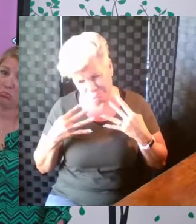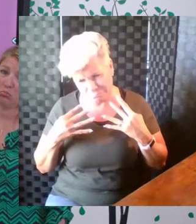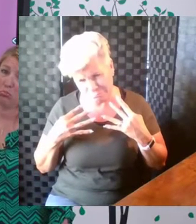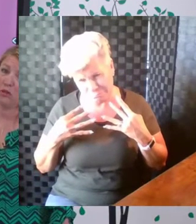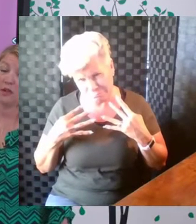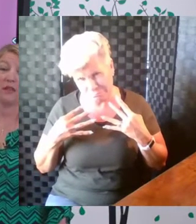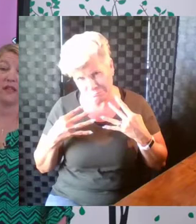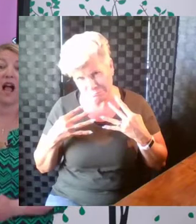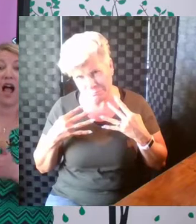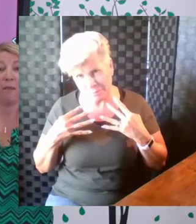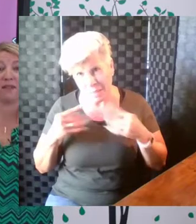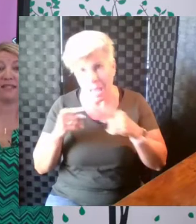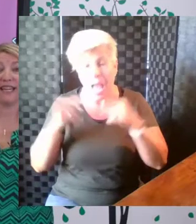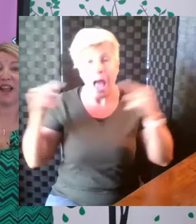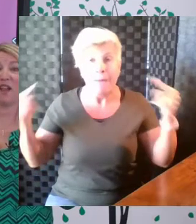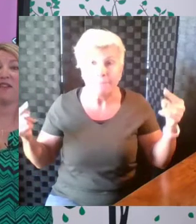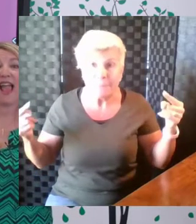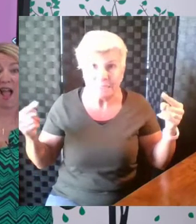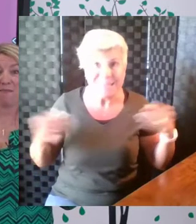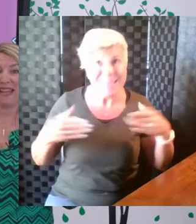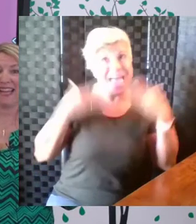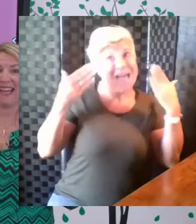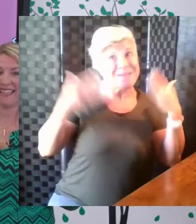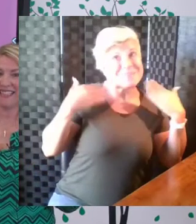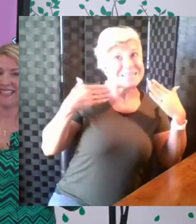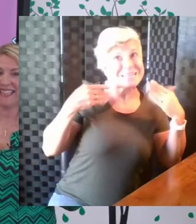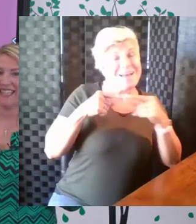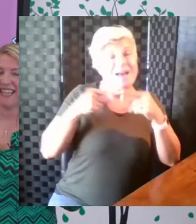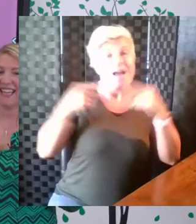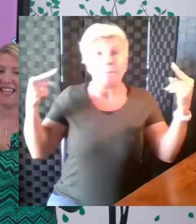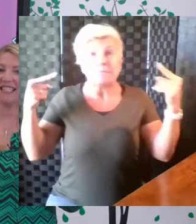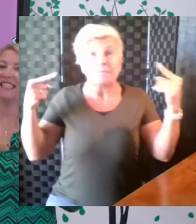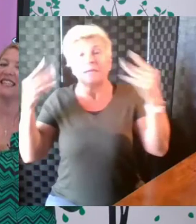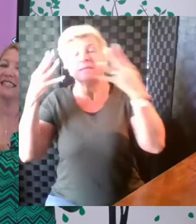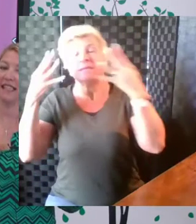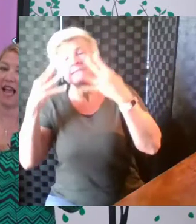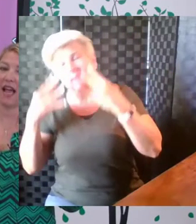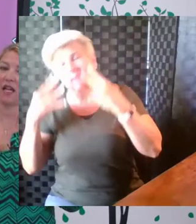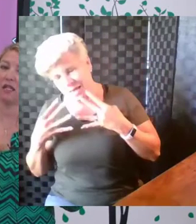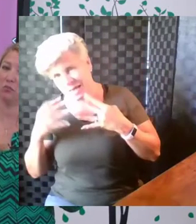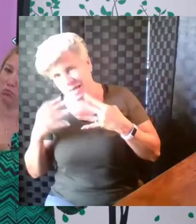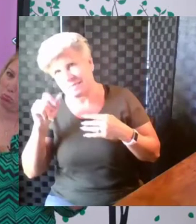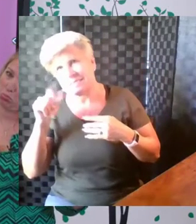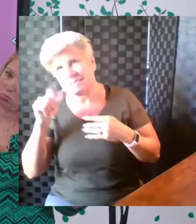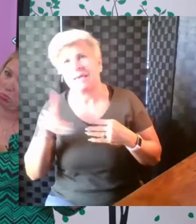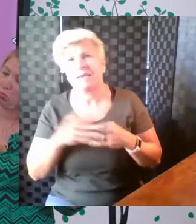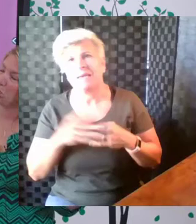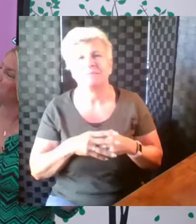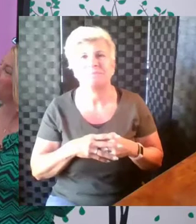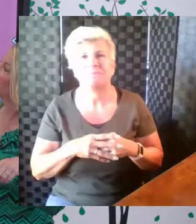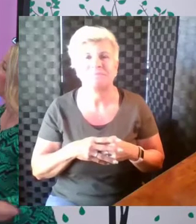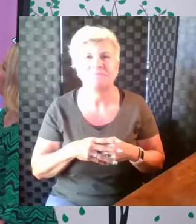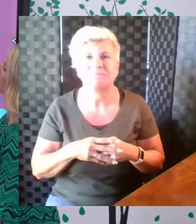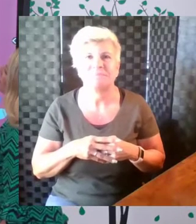Sad. So the opposite of happy is sad.